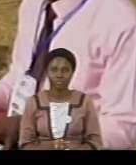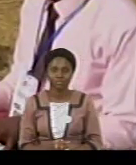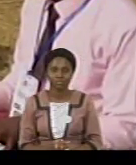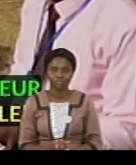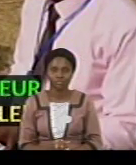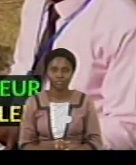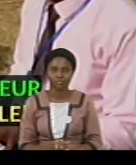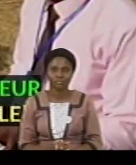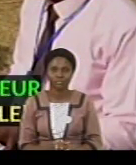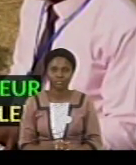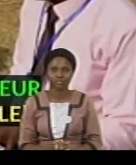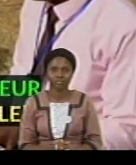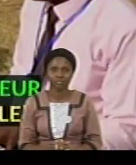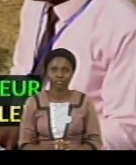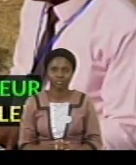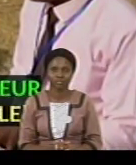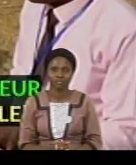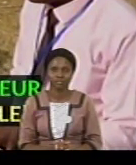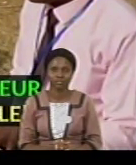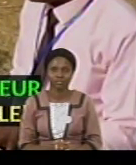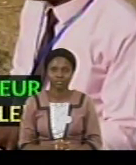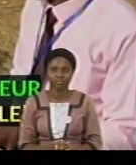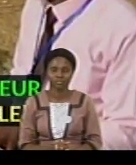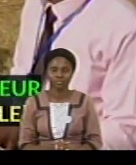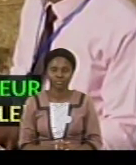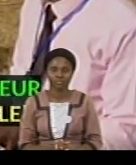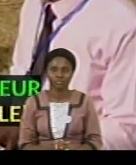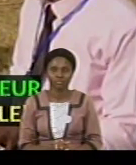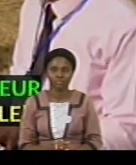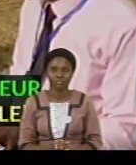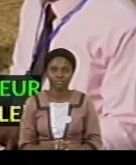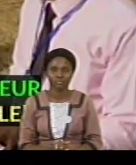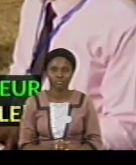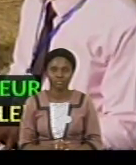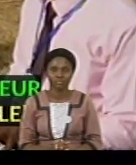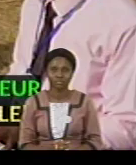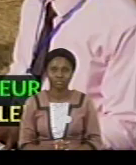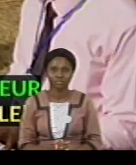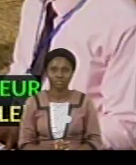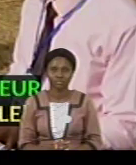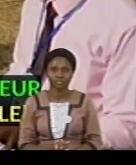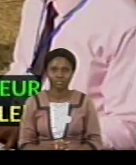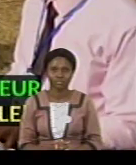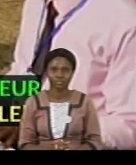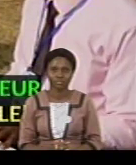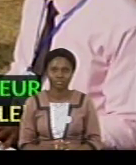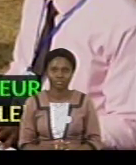Thank you.